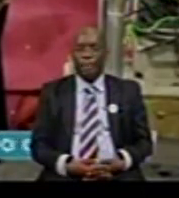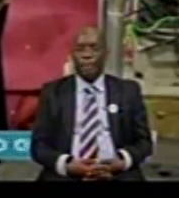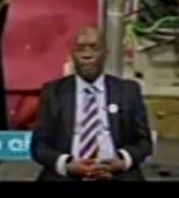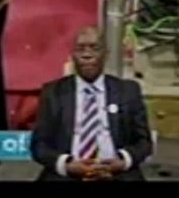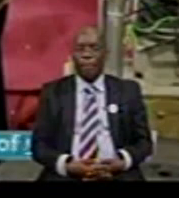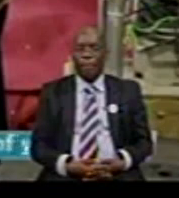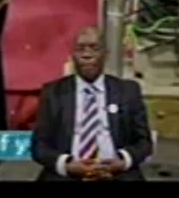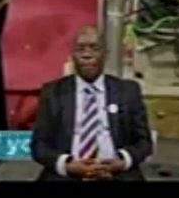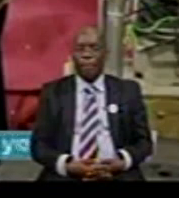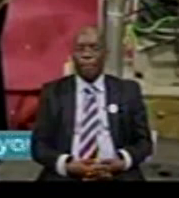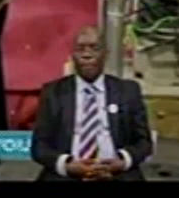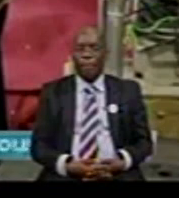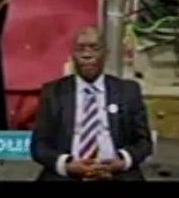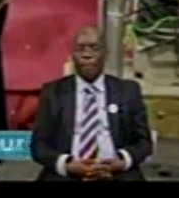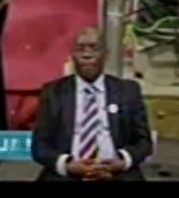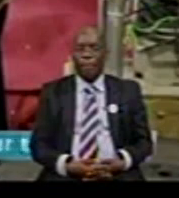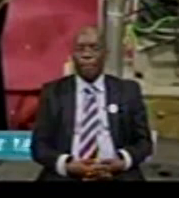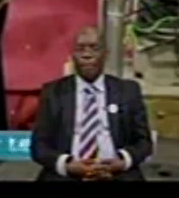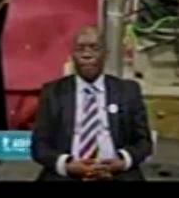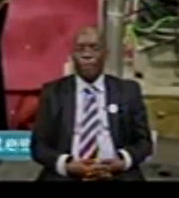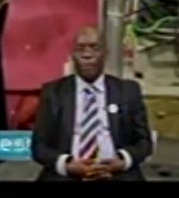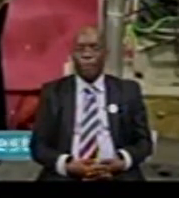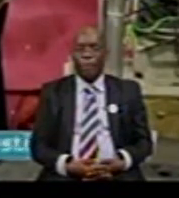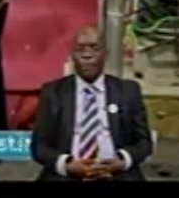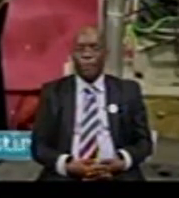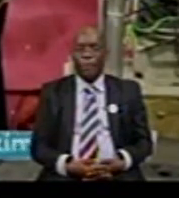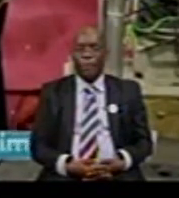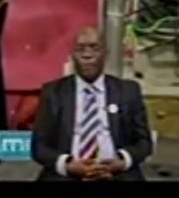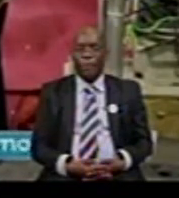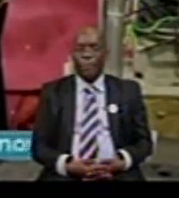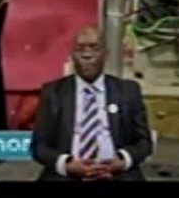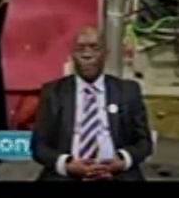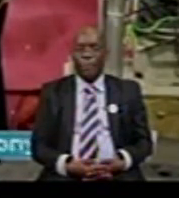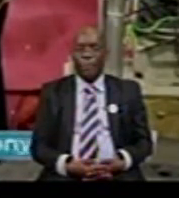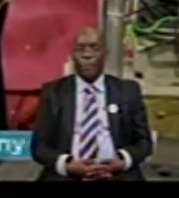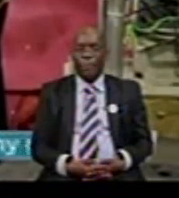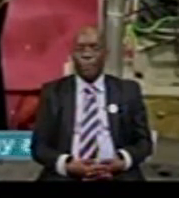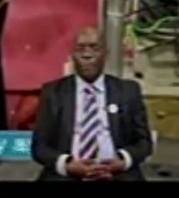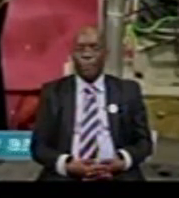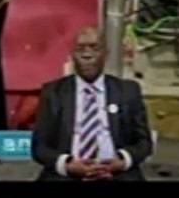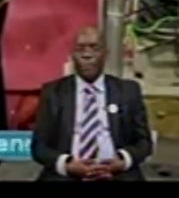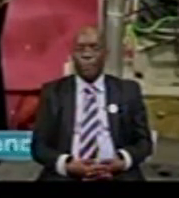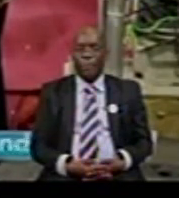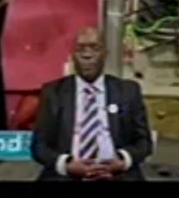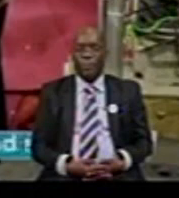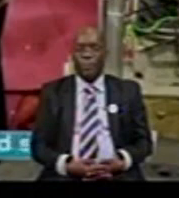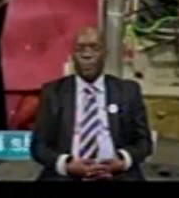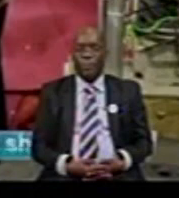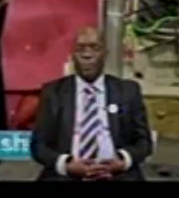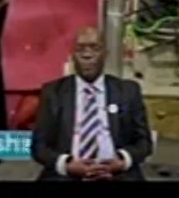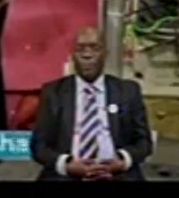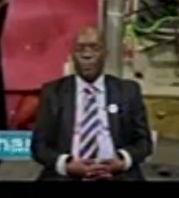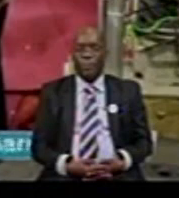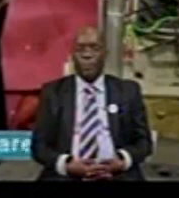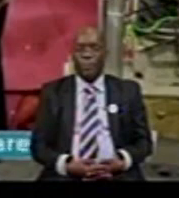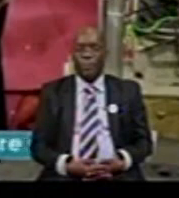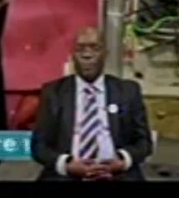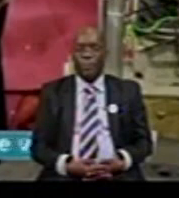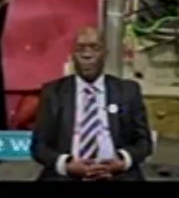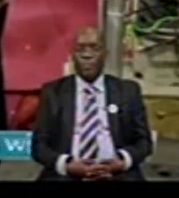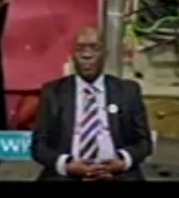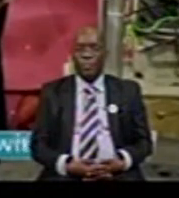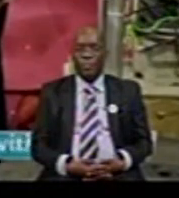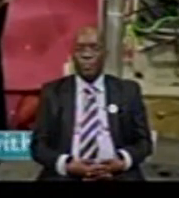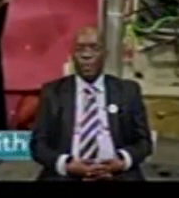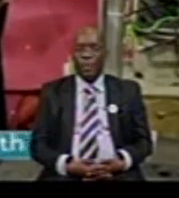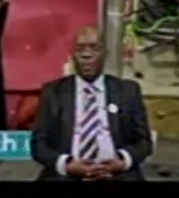after the prayer of the man of God yesterday, she regained her strength. And you can see her standing erect without